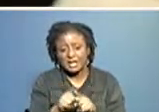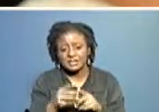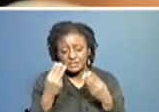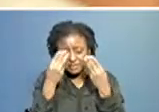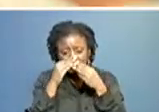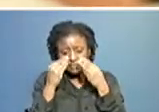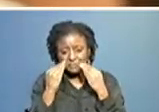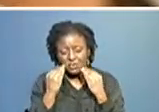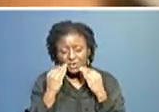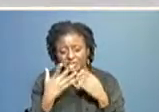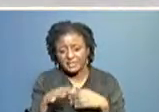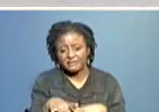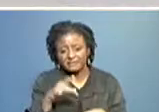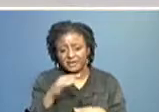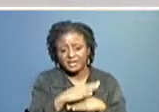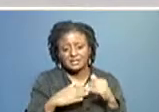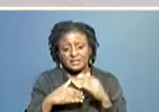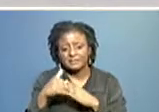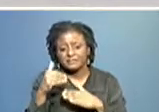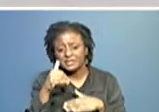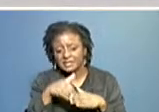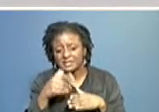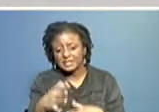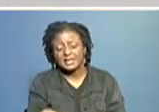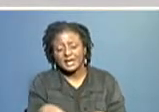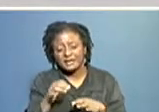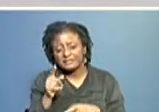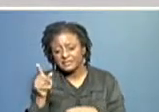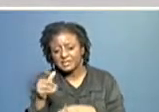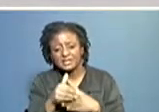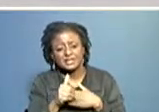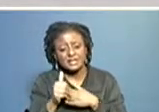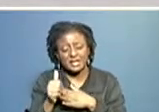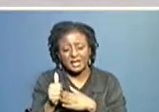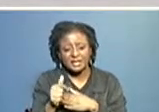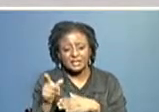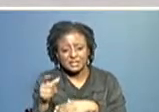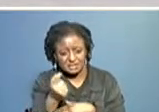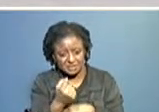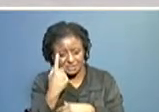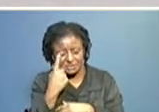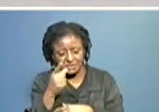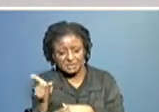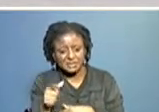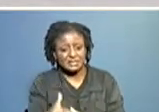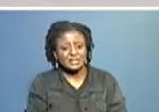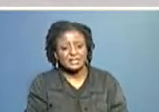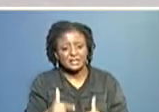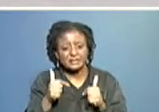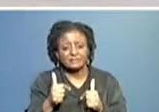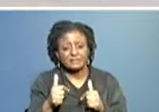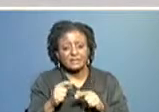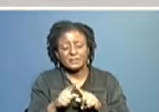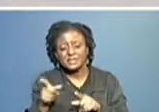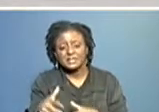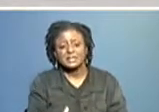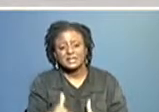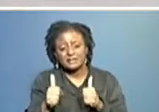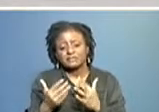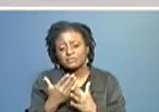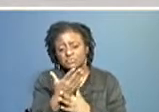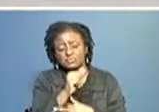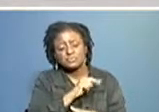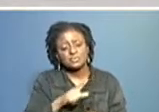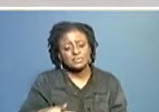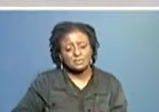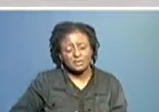comfort in the life he led. He understood that he lived, but he lived for the Lord.